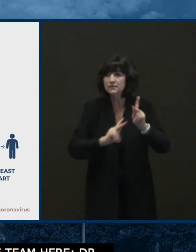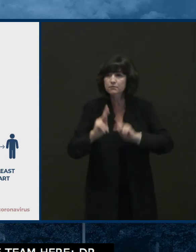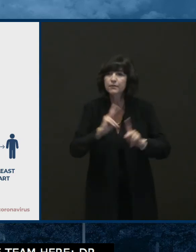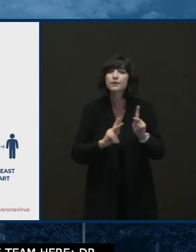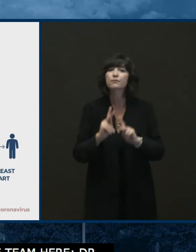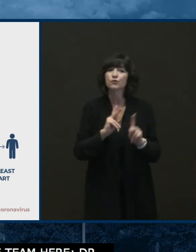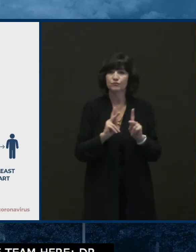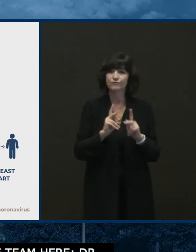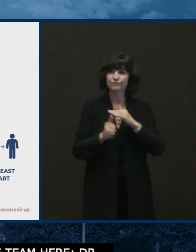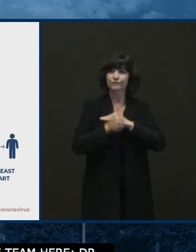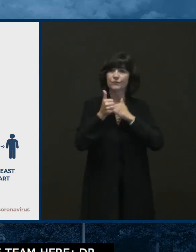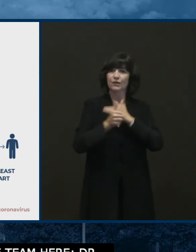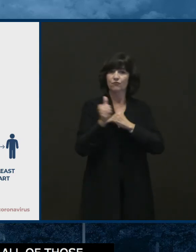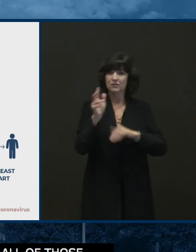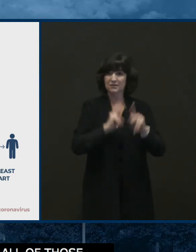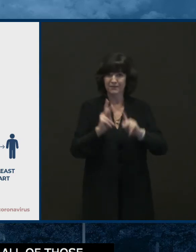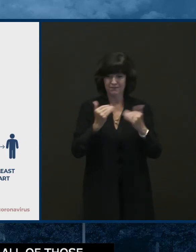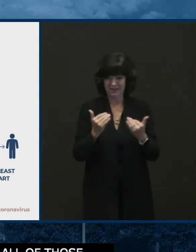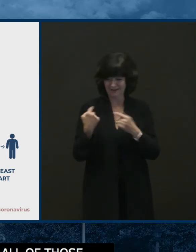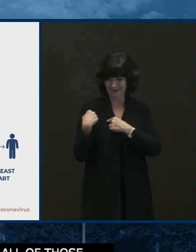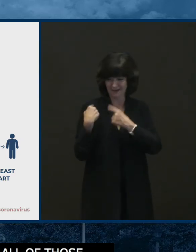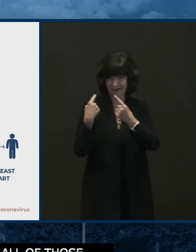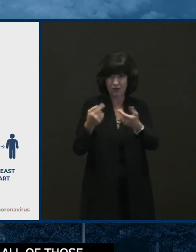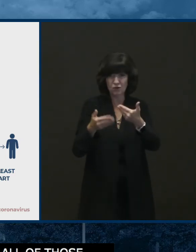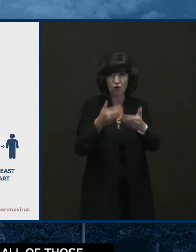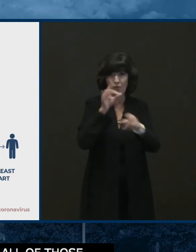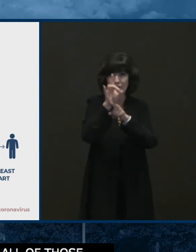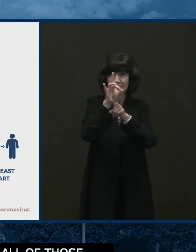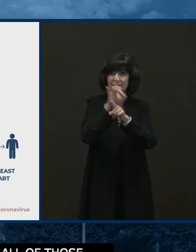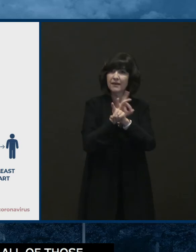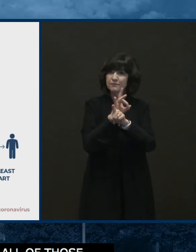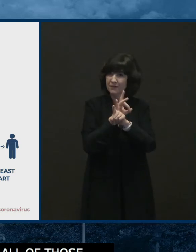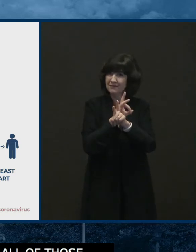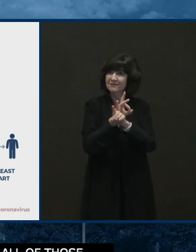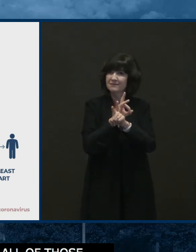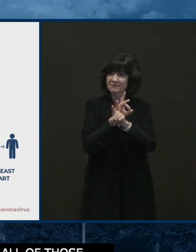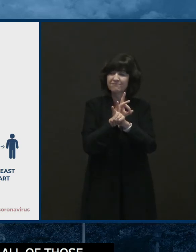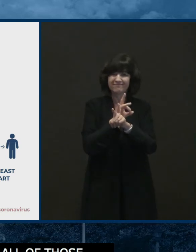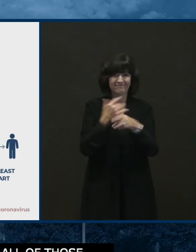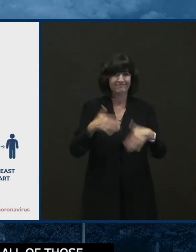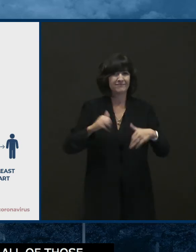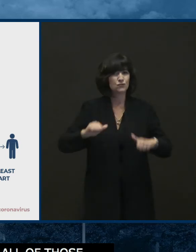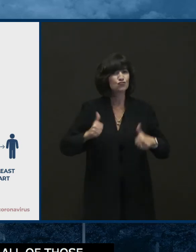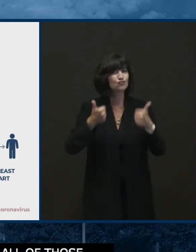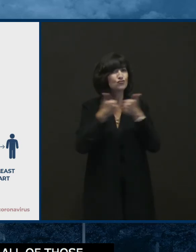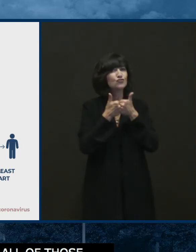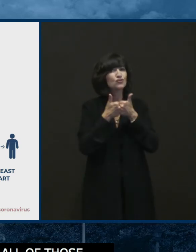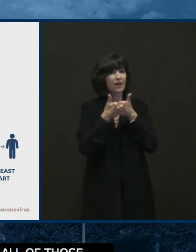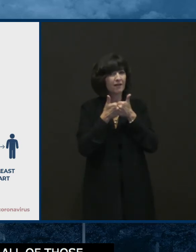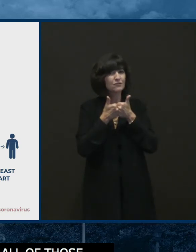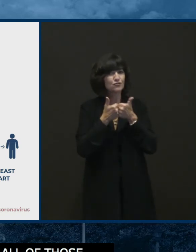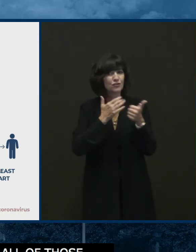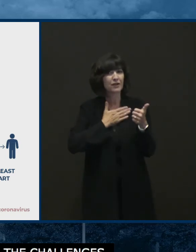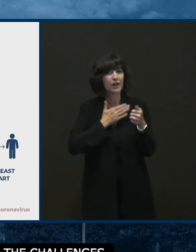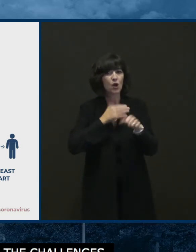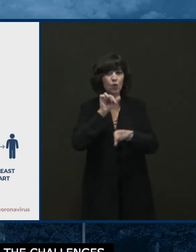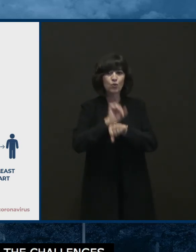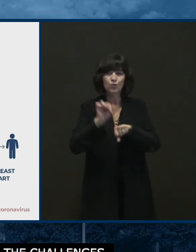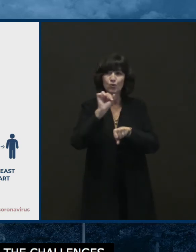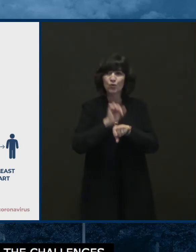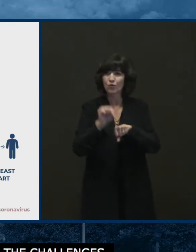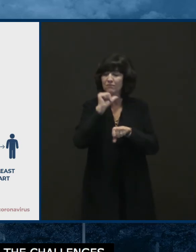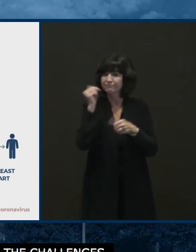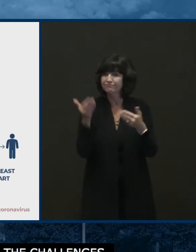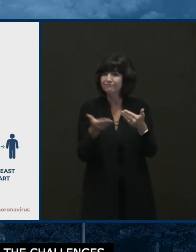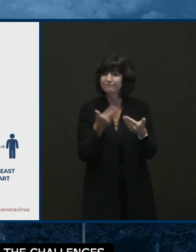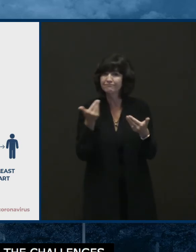now, going on 8 months, I guess, and a lot of really challenging and difficult work during that period of time. So I